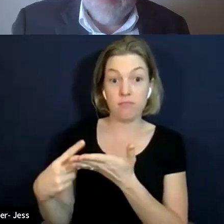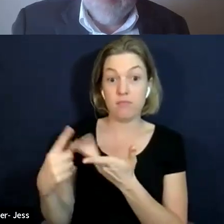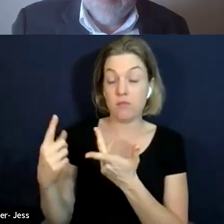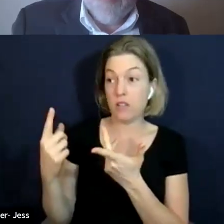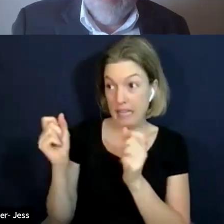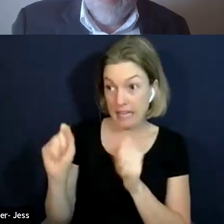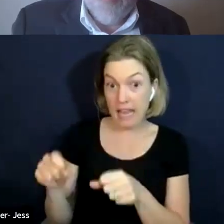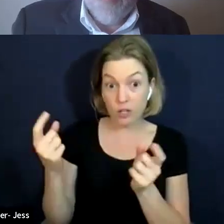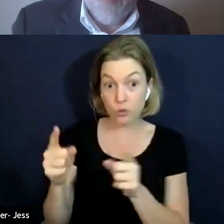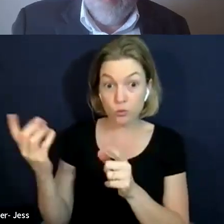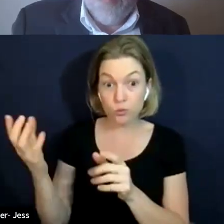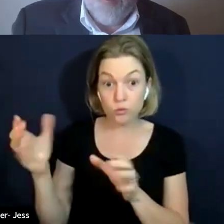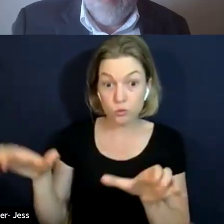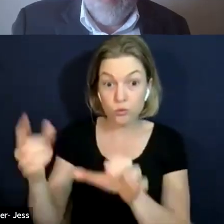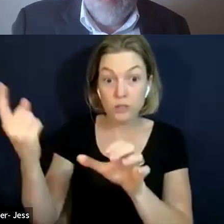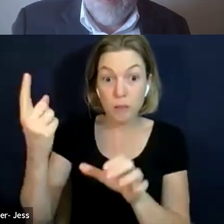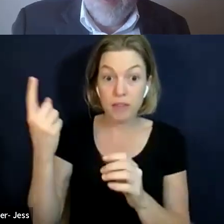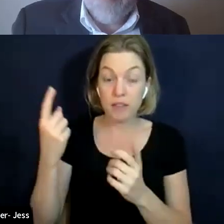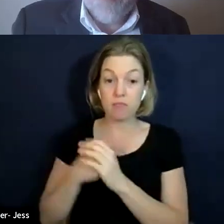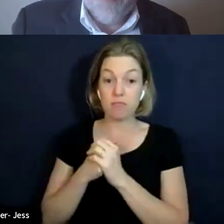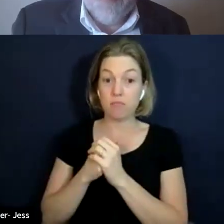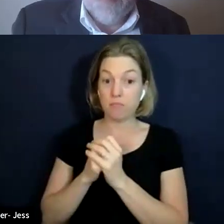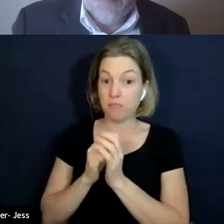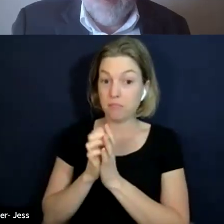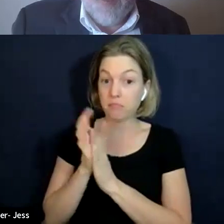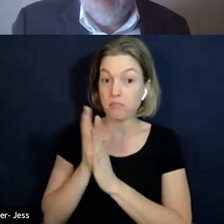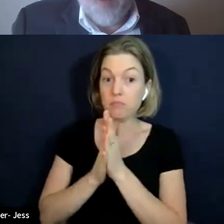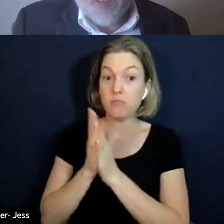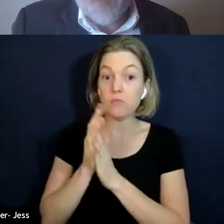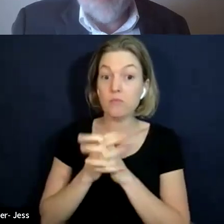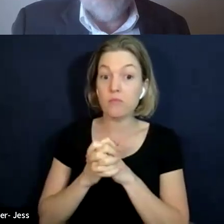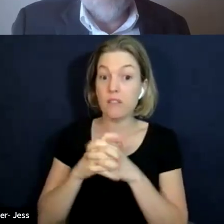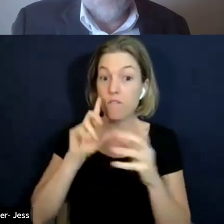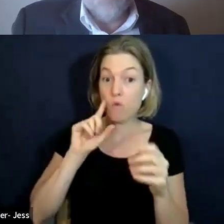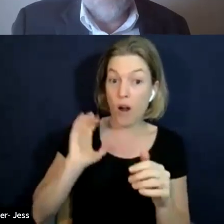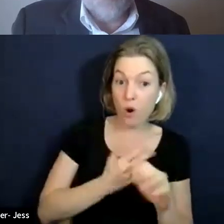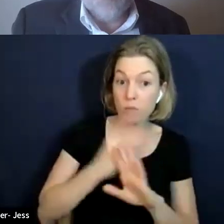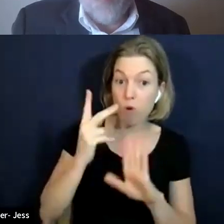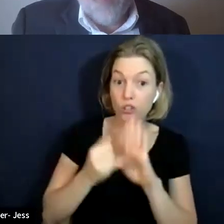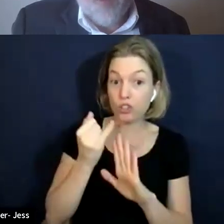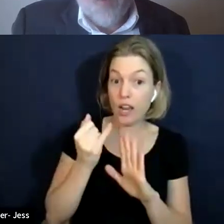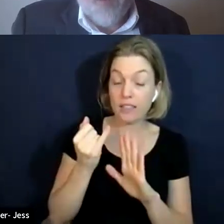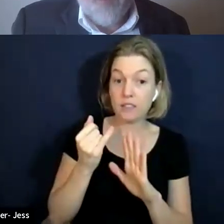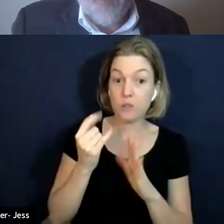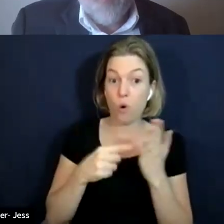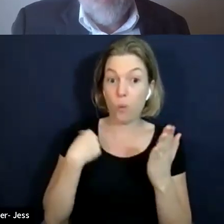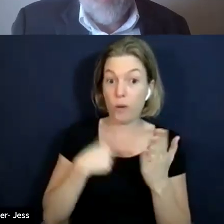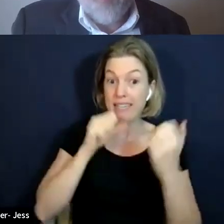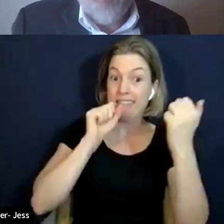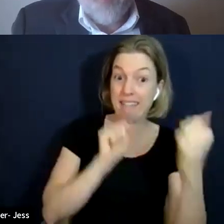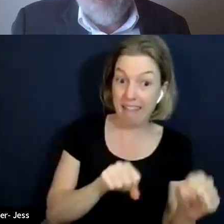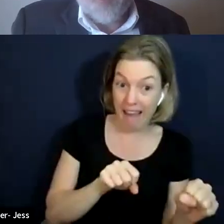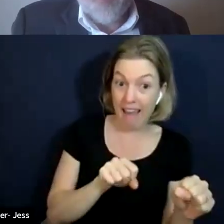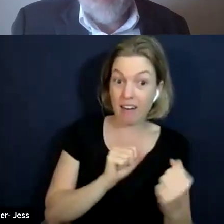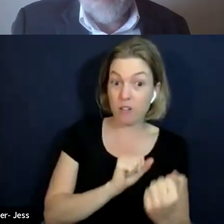done with what we have in our project limits to address, and what we're doing